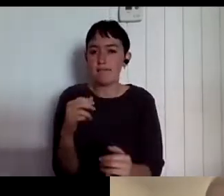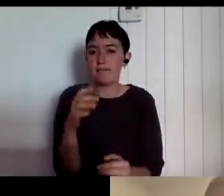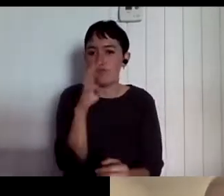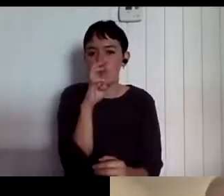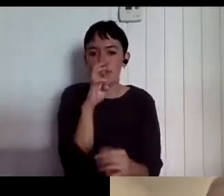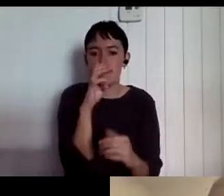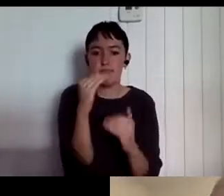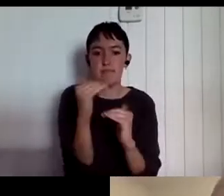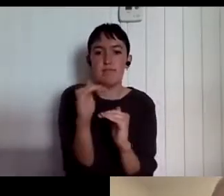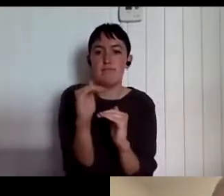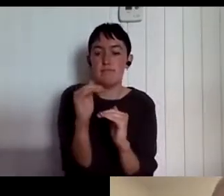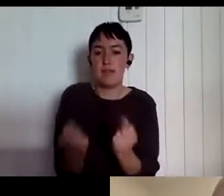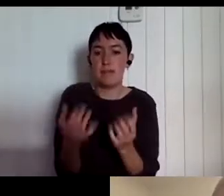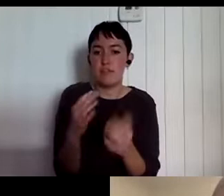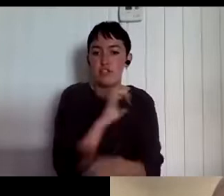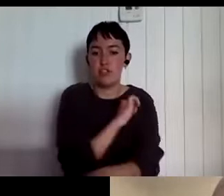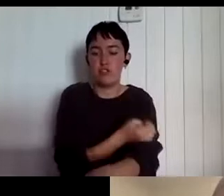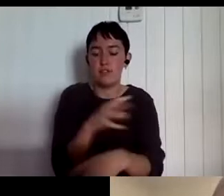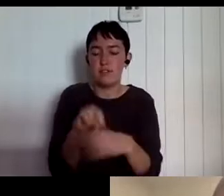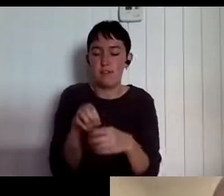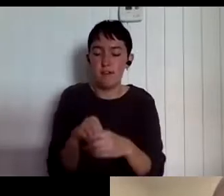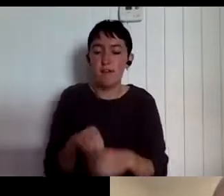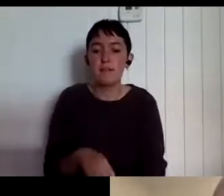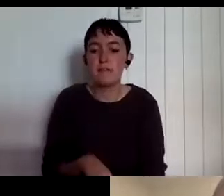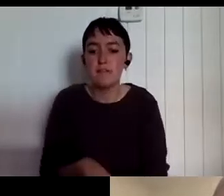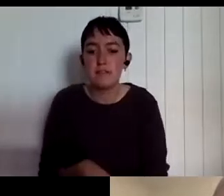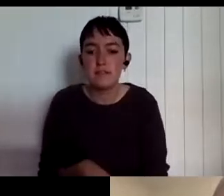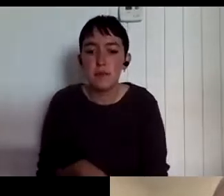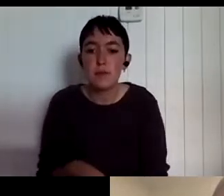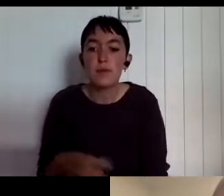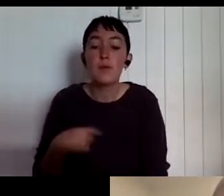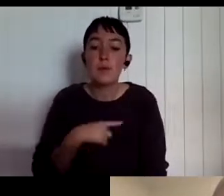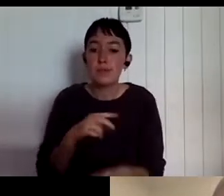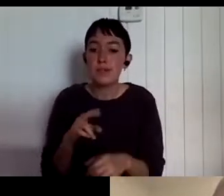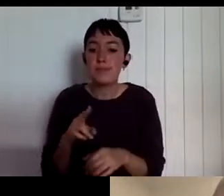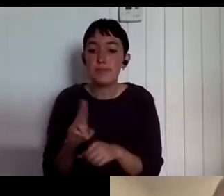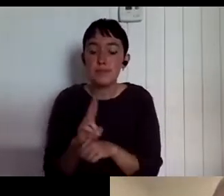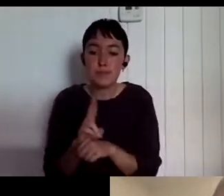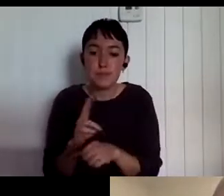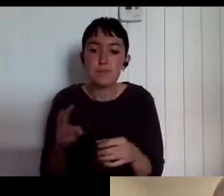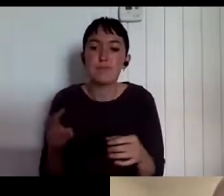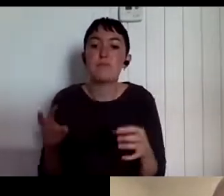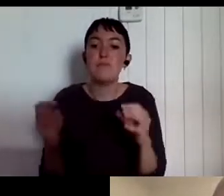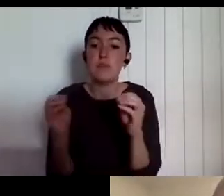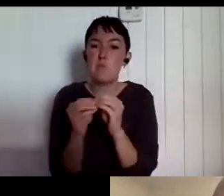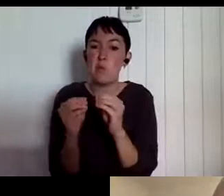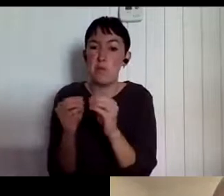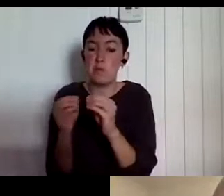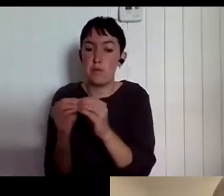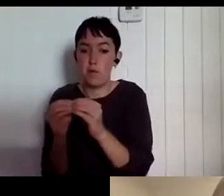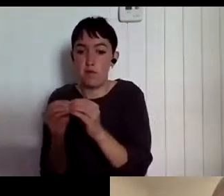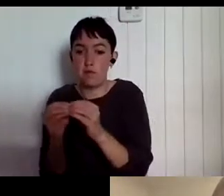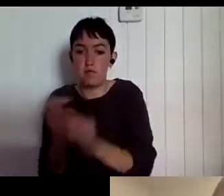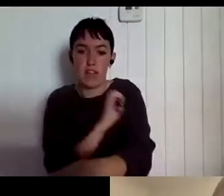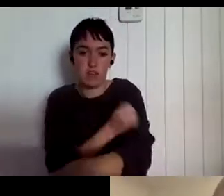you know, like a sponge holds water, instead of in this, in our active materials that we use, it's lithium. So you could hold it more and more and more charge, right? So that creates,